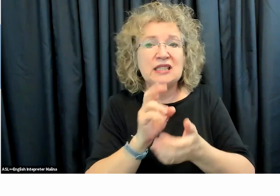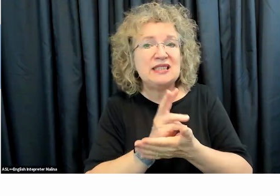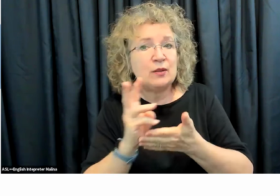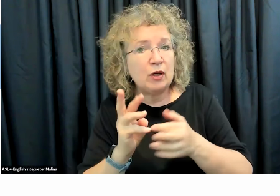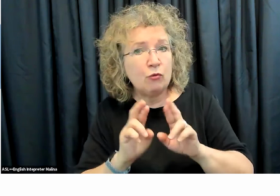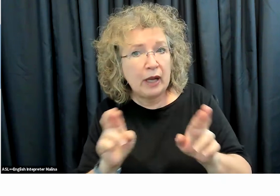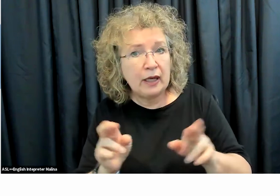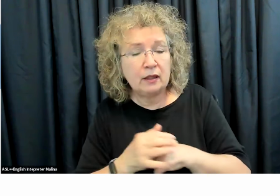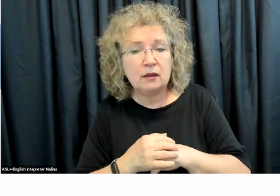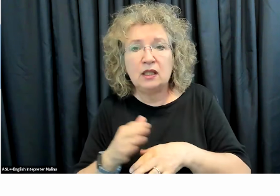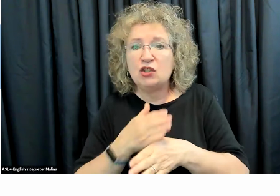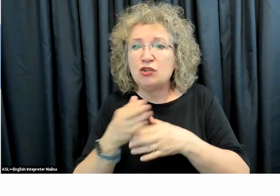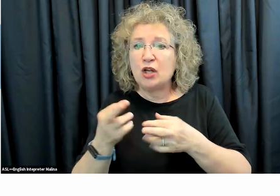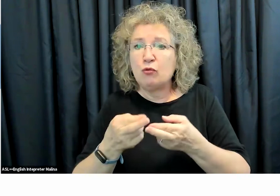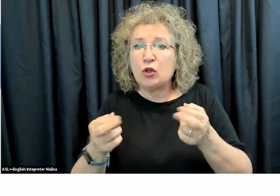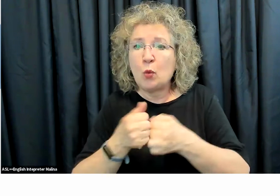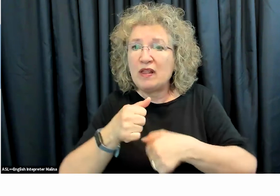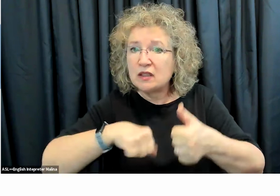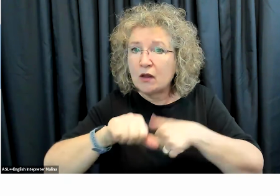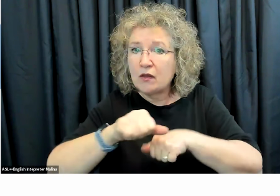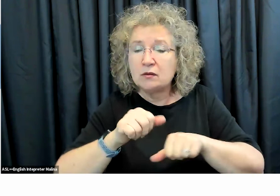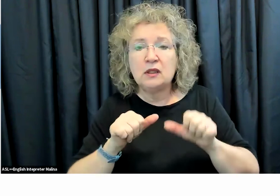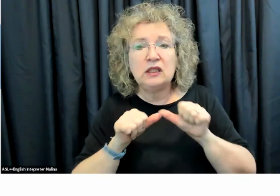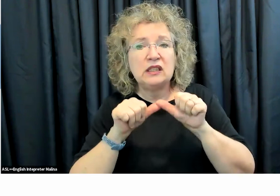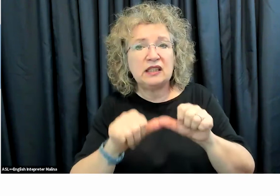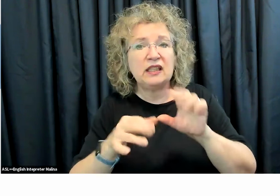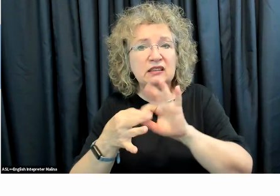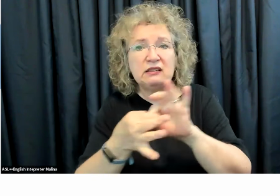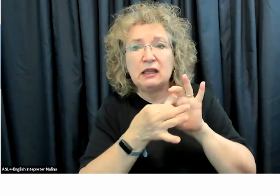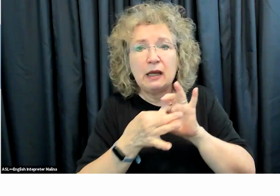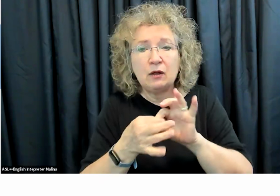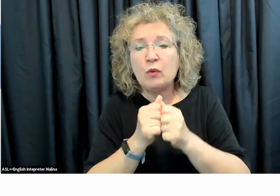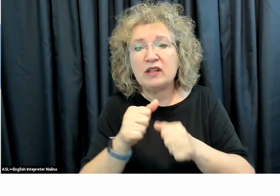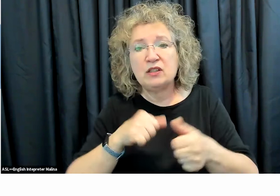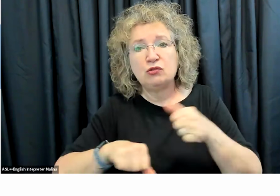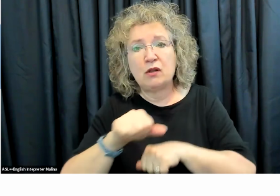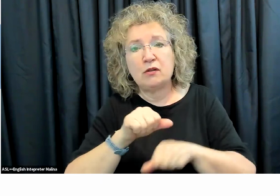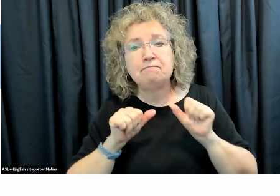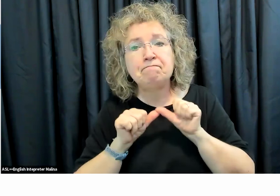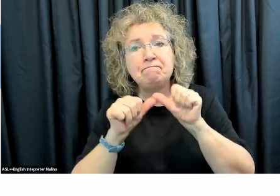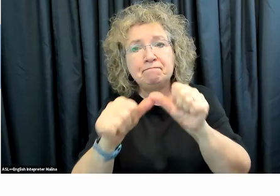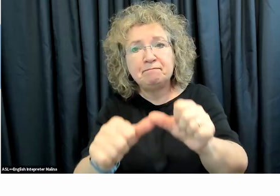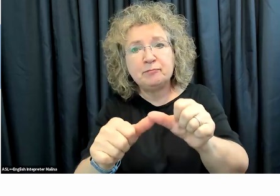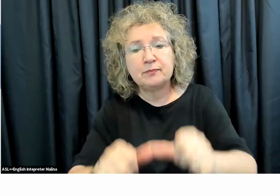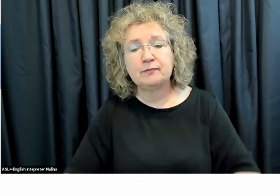each other, and we keep connecting with each other.